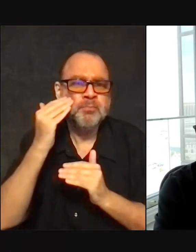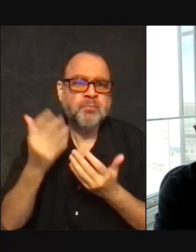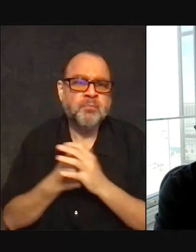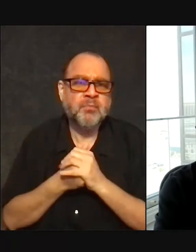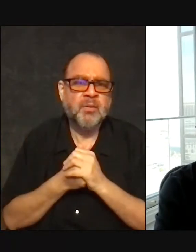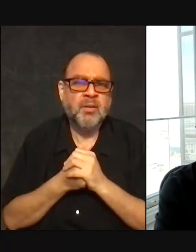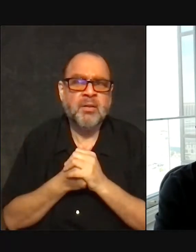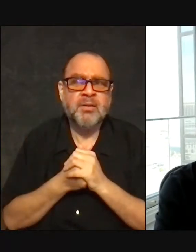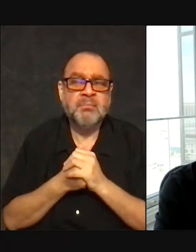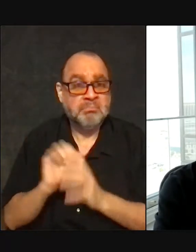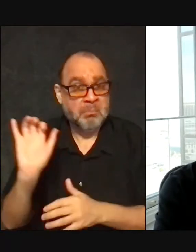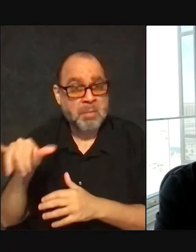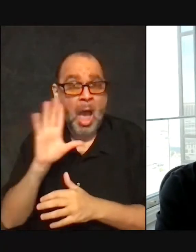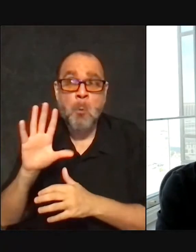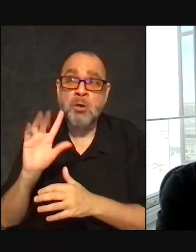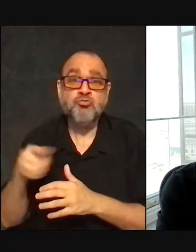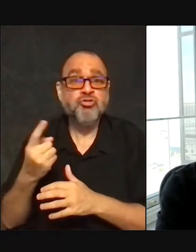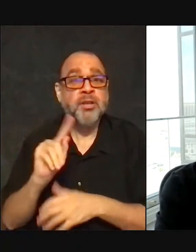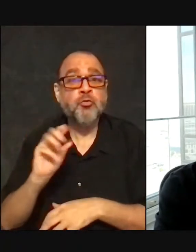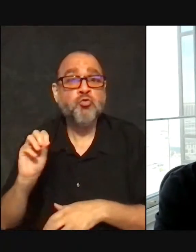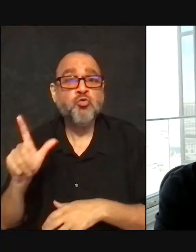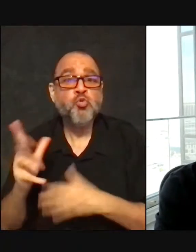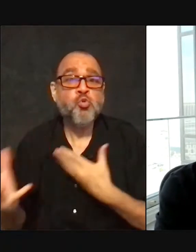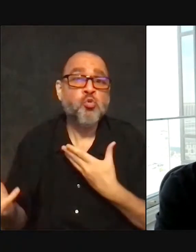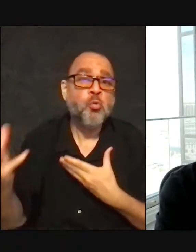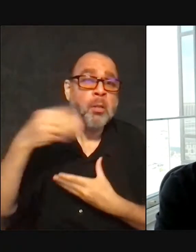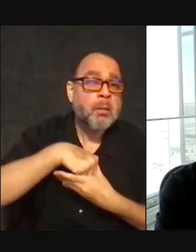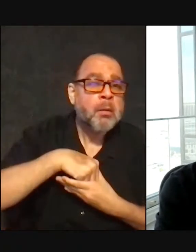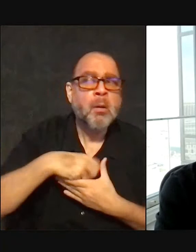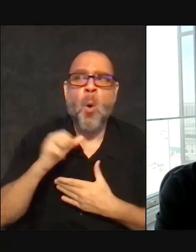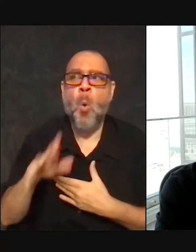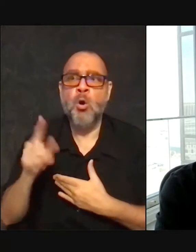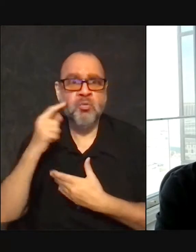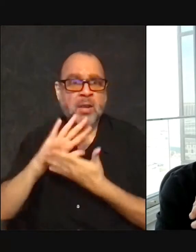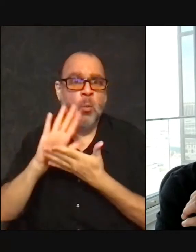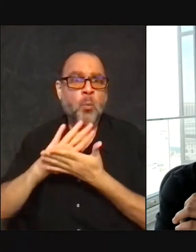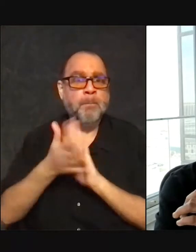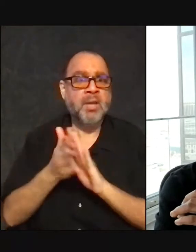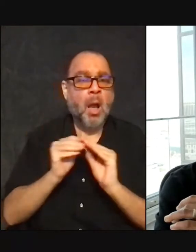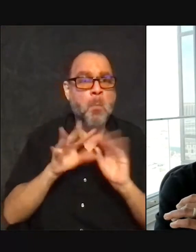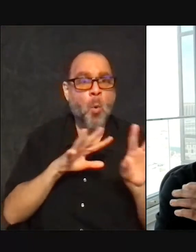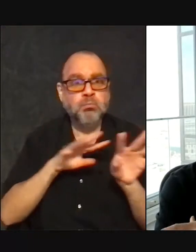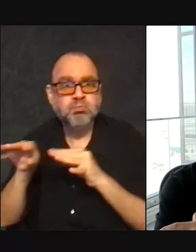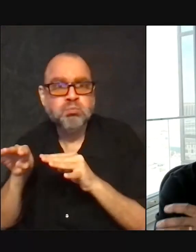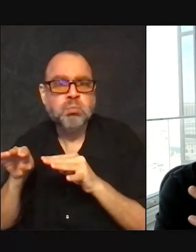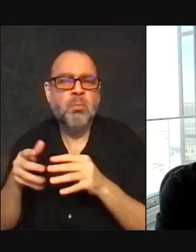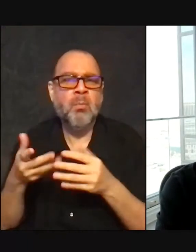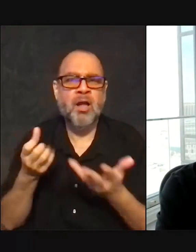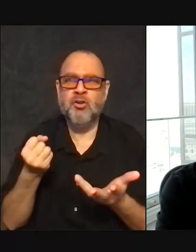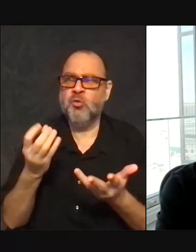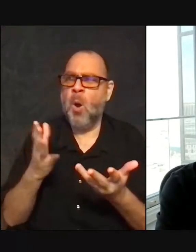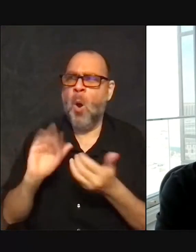growth, or is it just like someone uses it solely? But like, what do you think is going to, audio room place in marketing